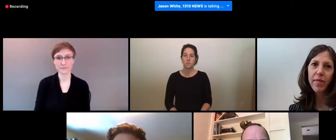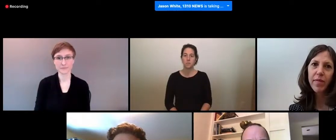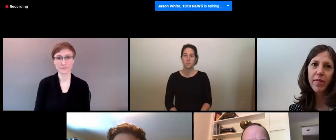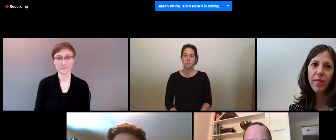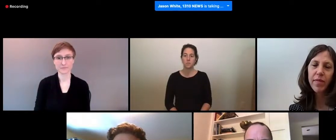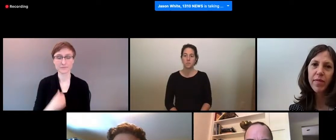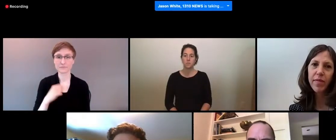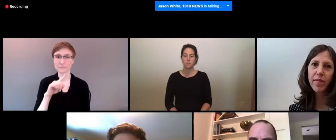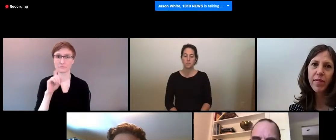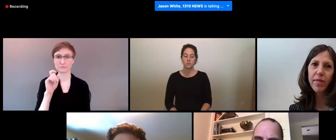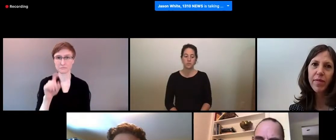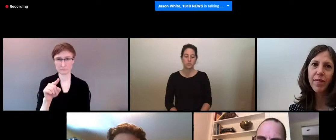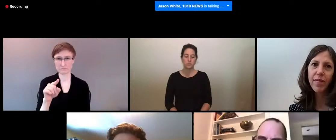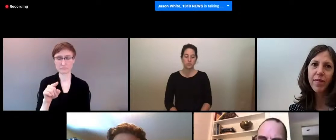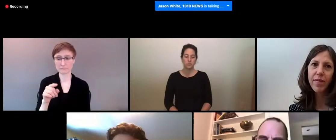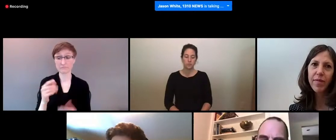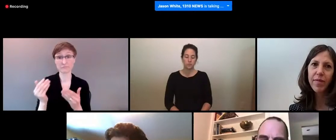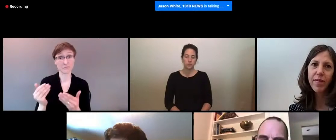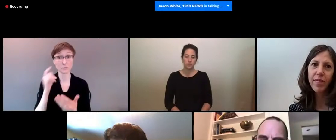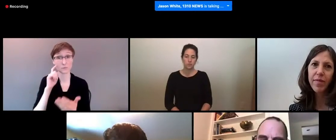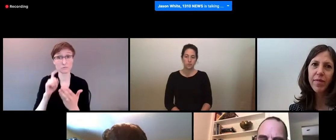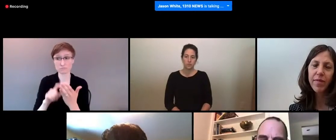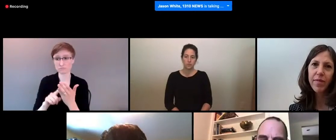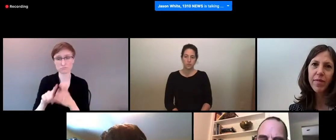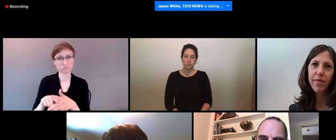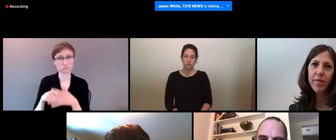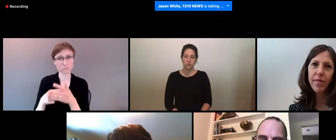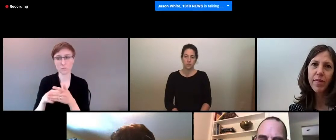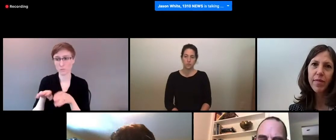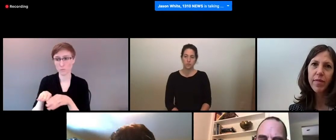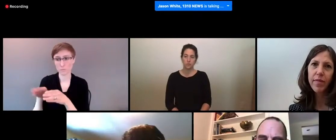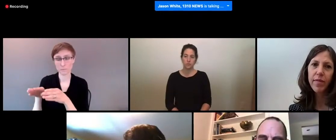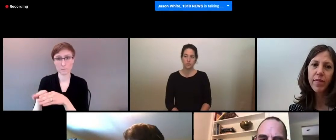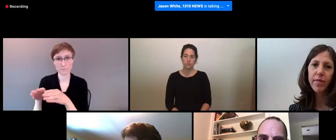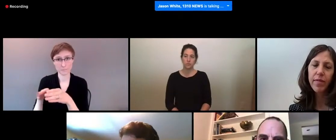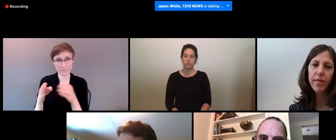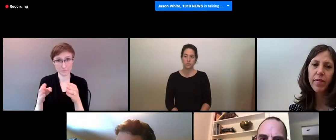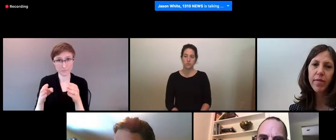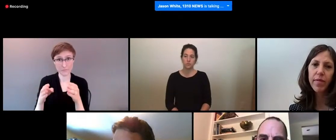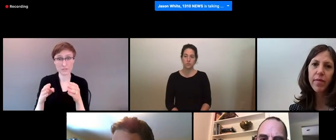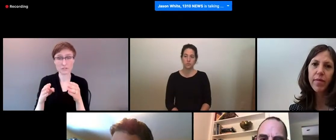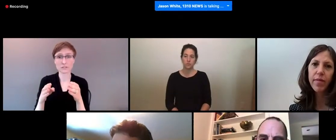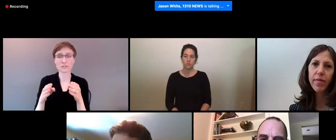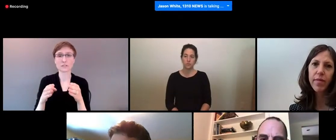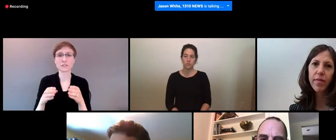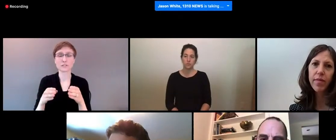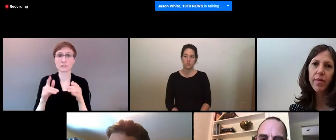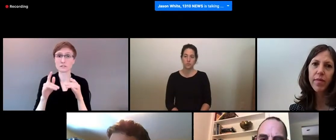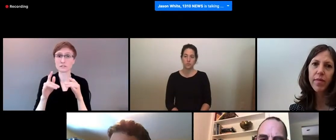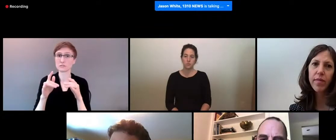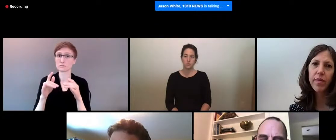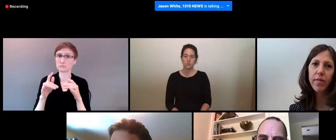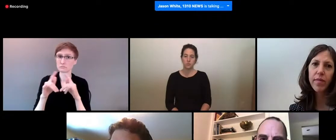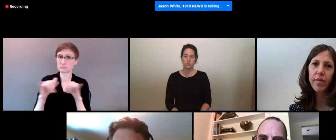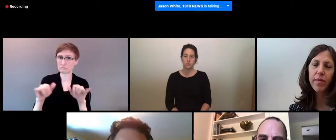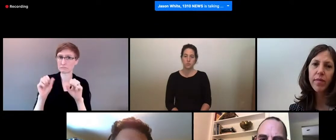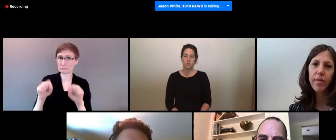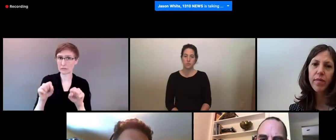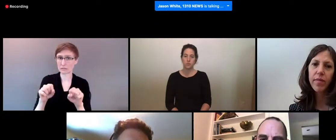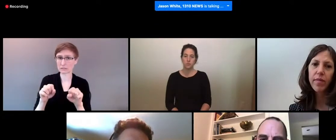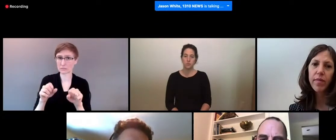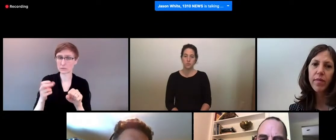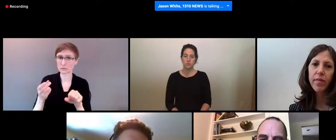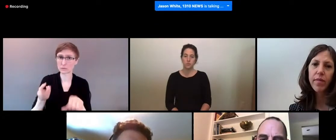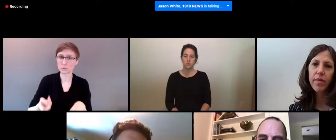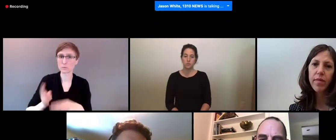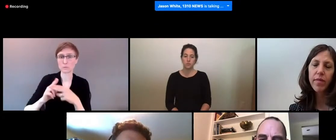things reopening, and as we see the potential for increase in transmission and more cases as we